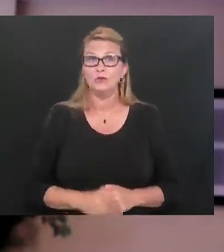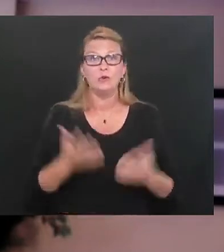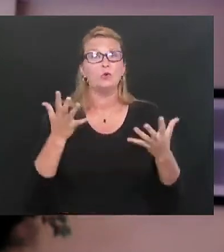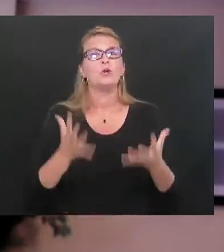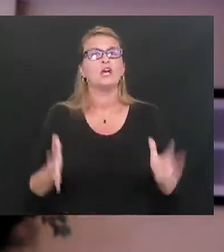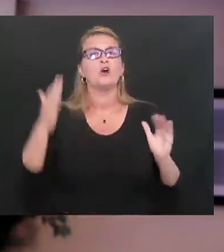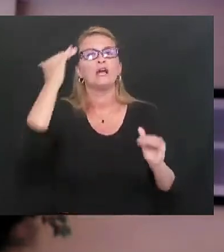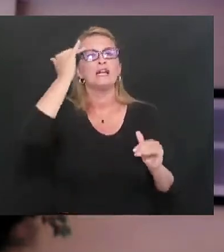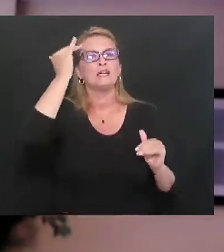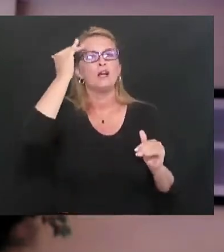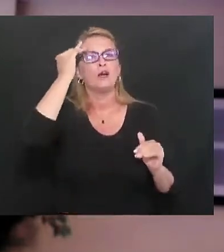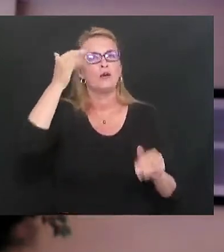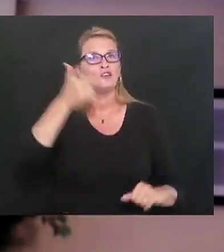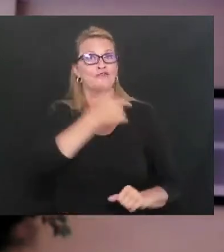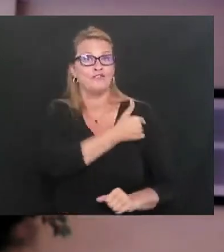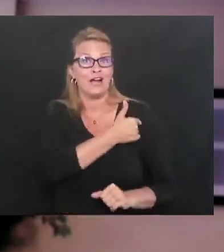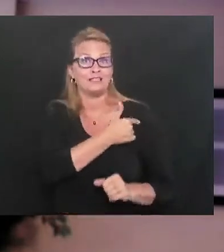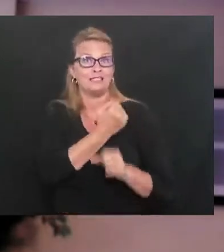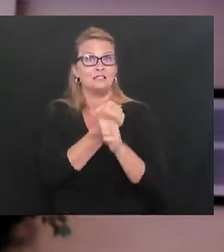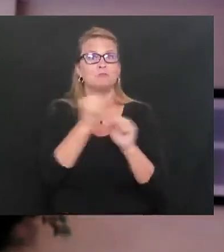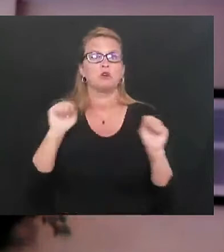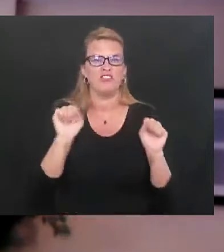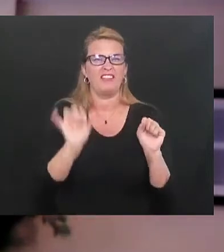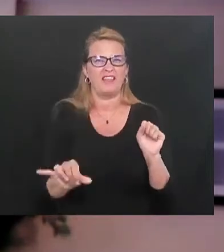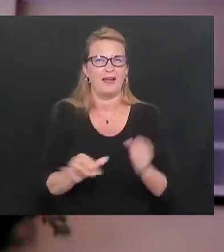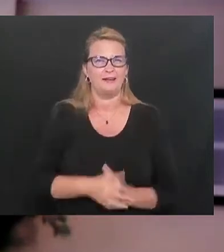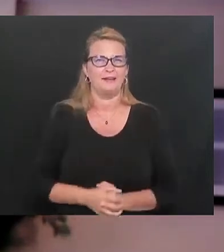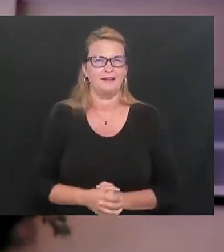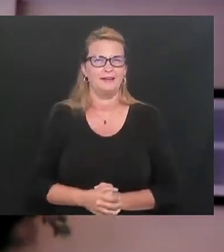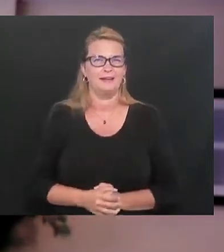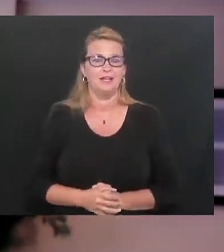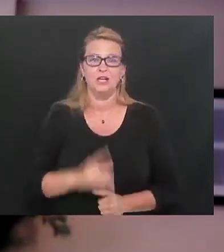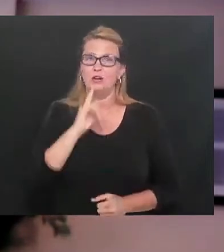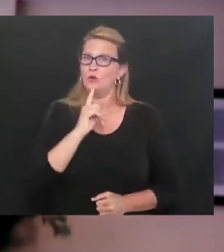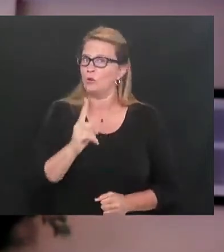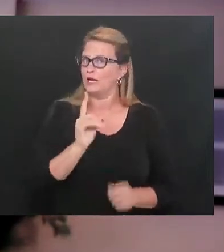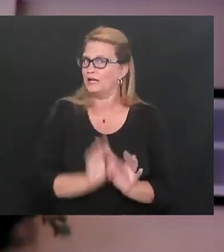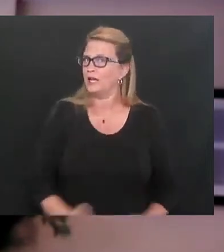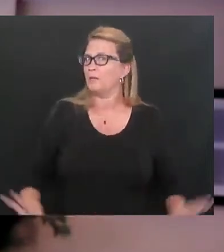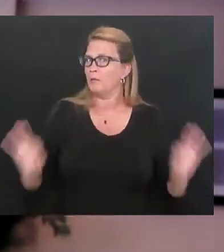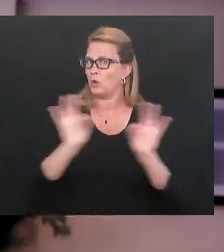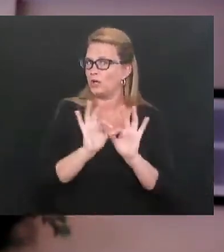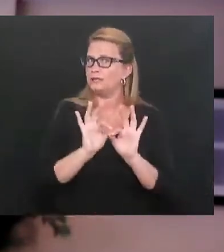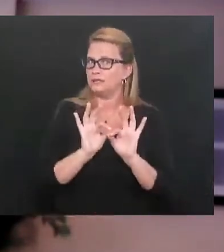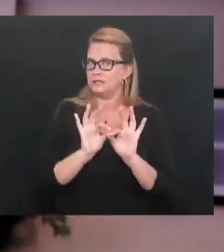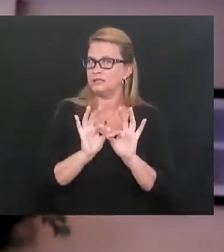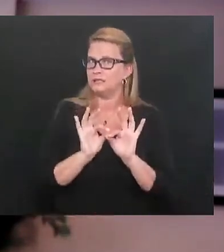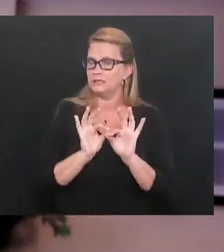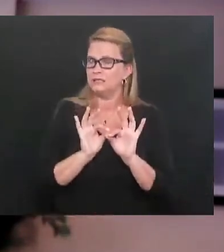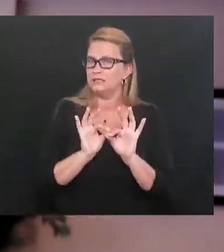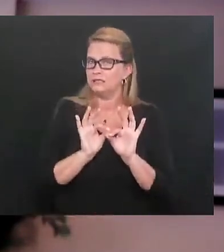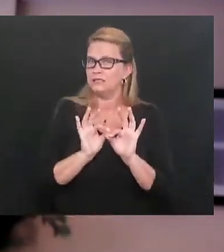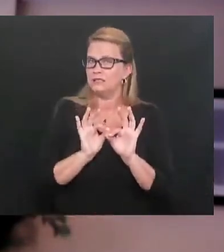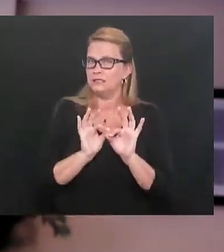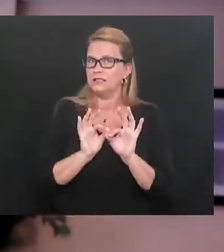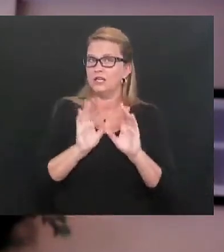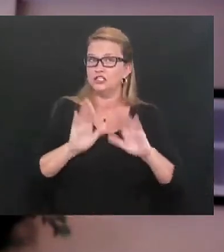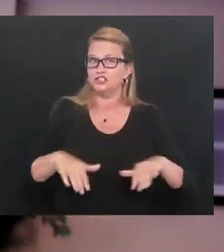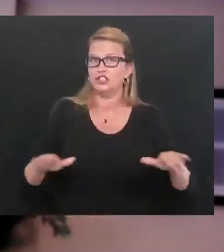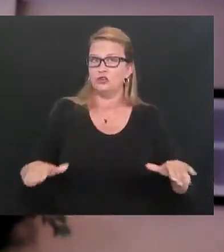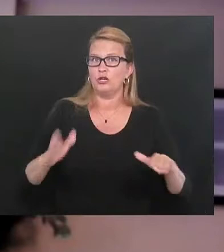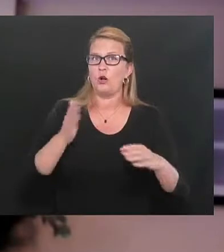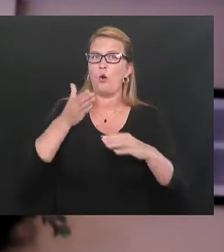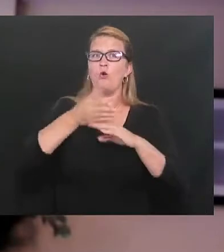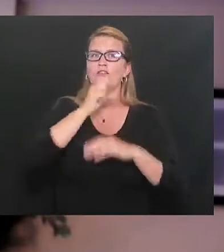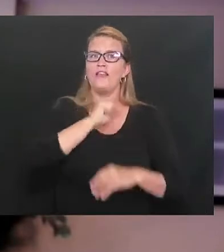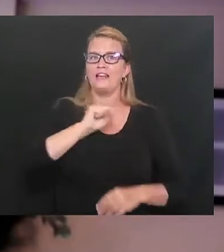know that vaccines prevent this. So it's really important as we look at our children, particularly our children over 12 and